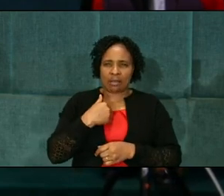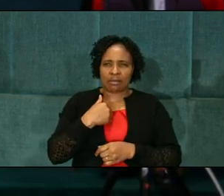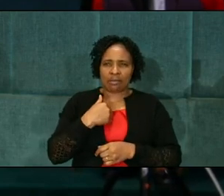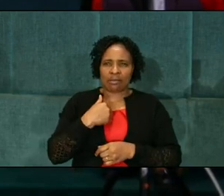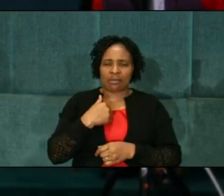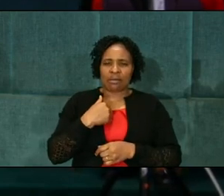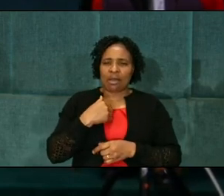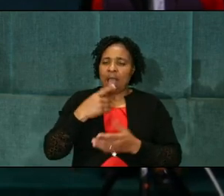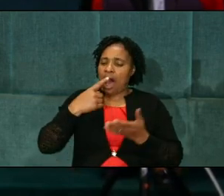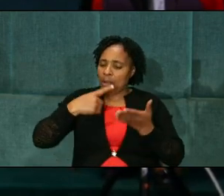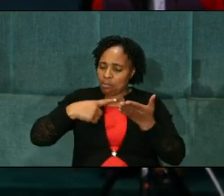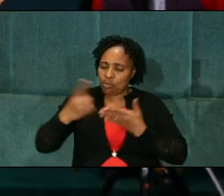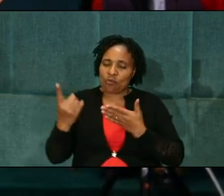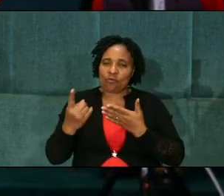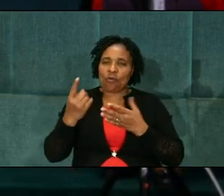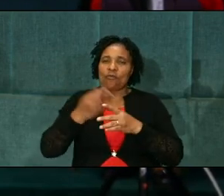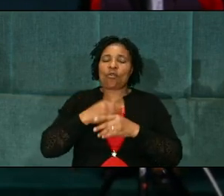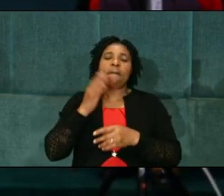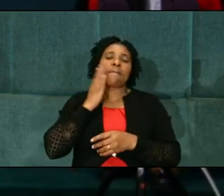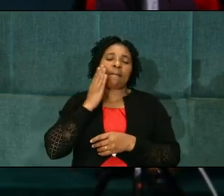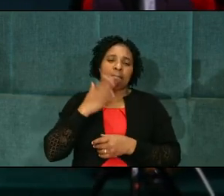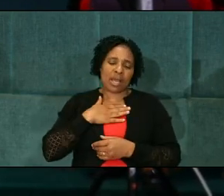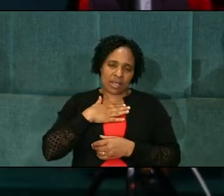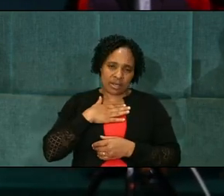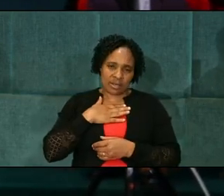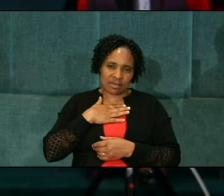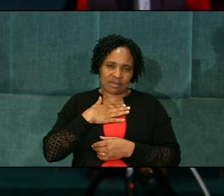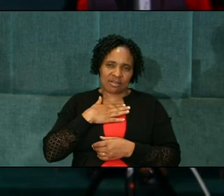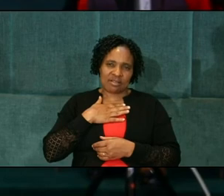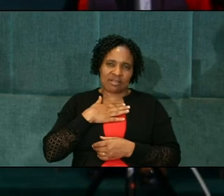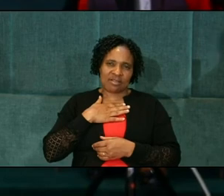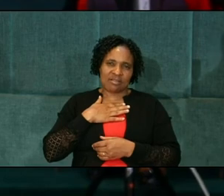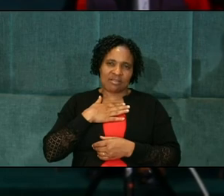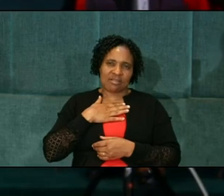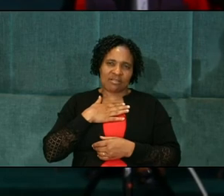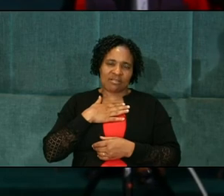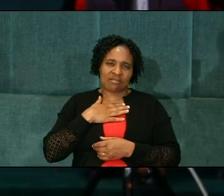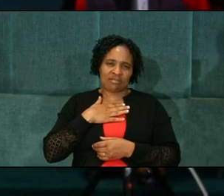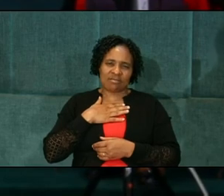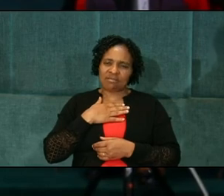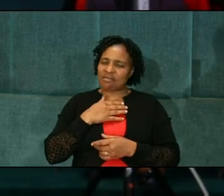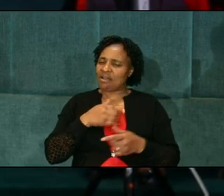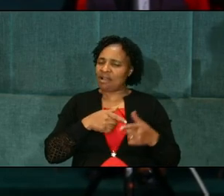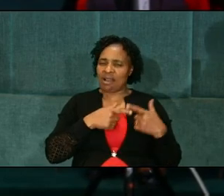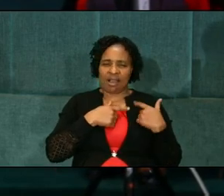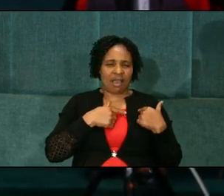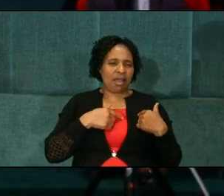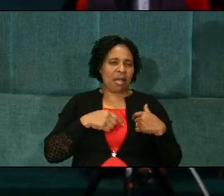get the approval of my mom. And it broke my heart.